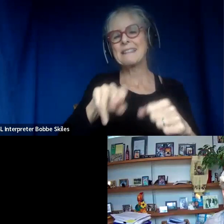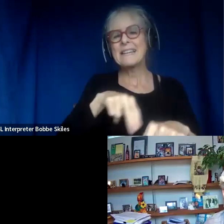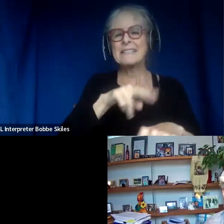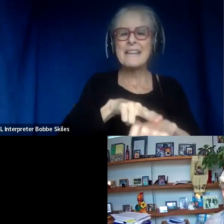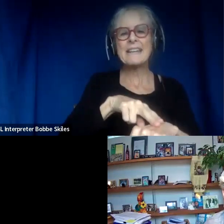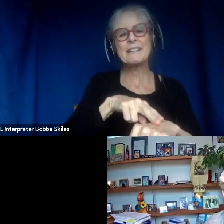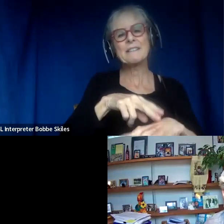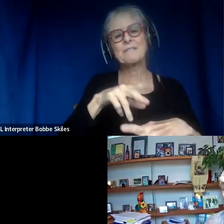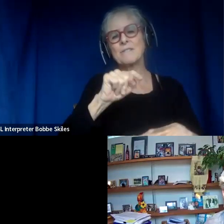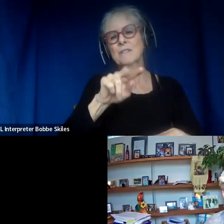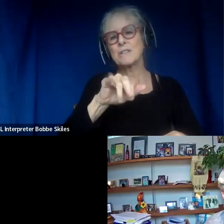communities,